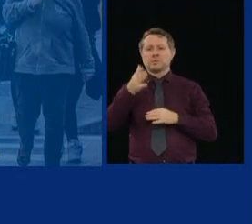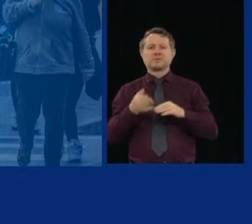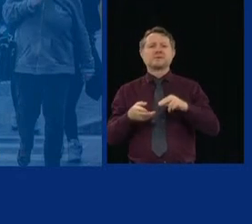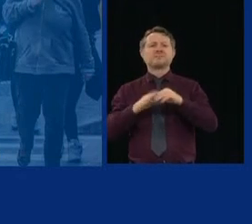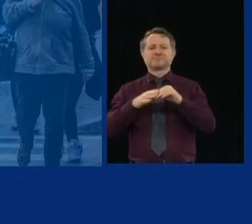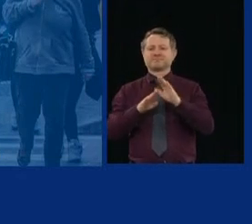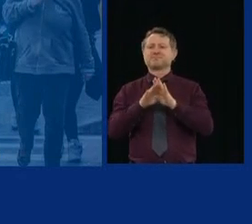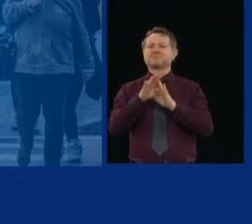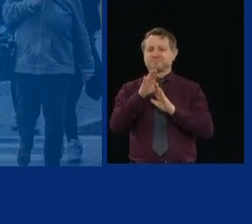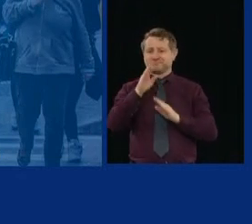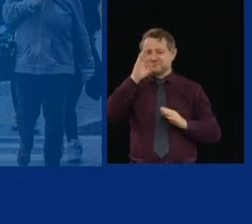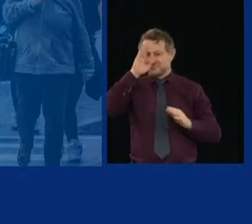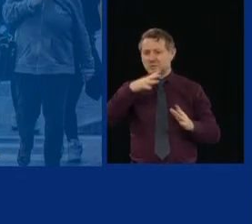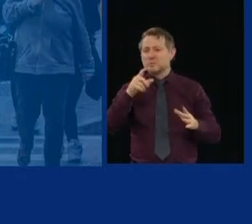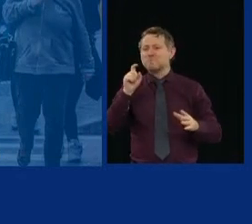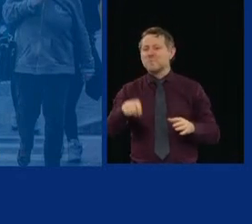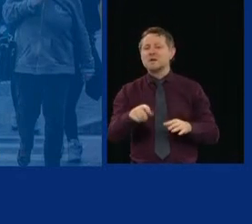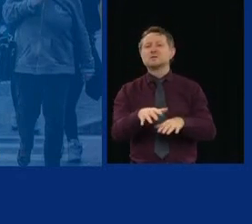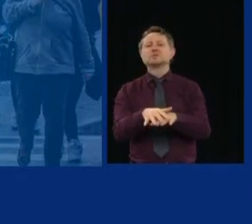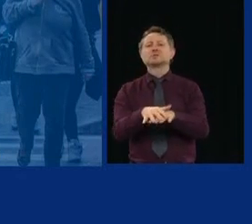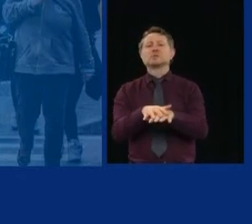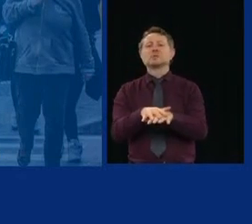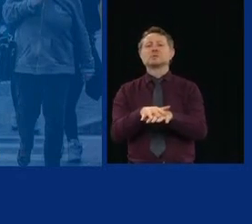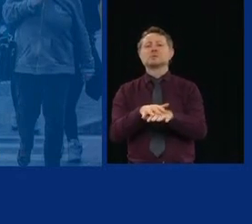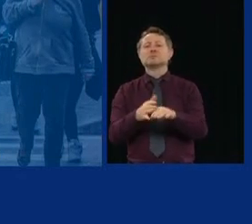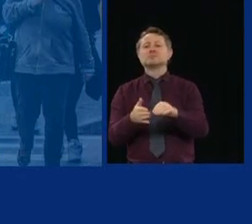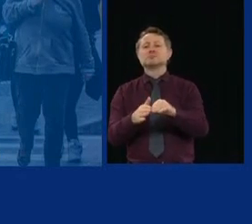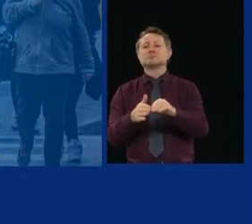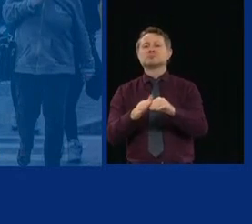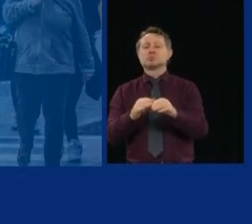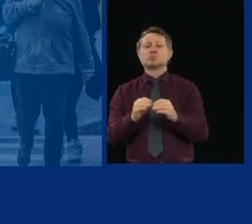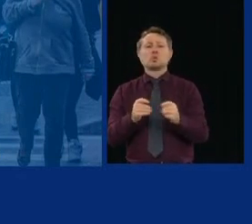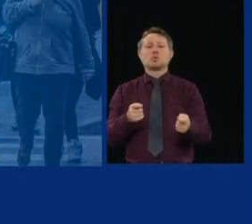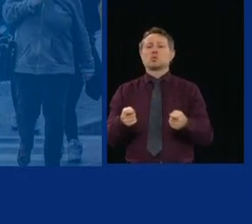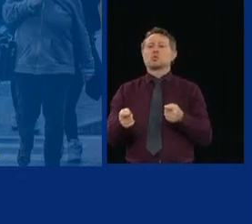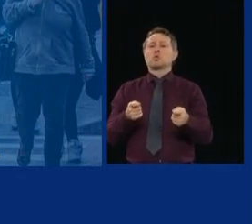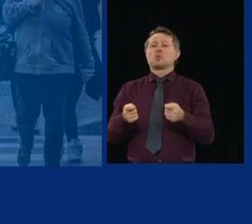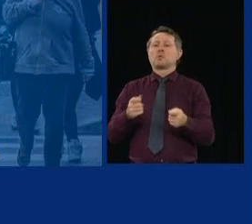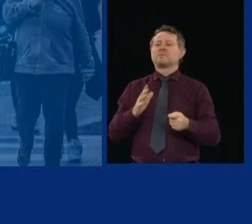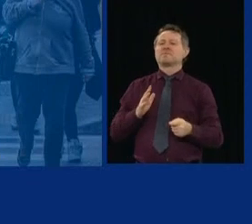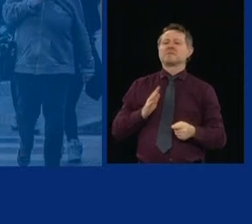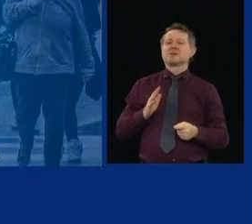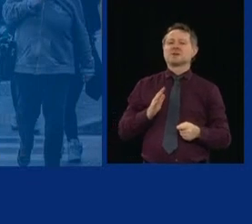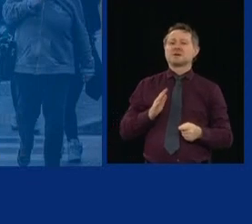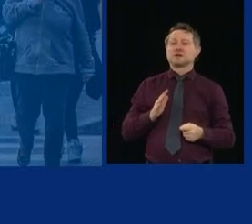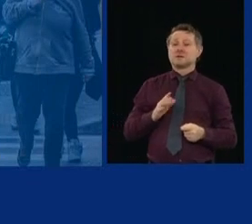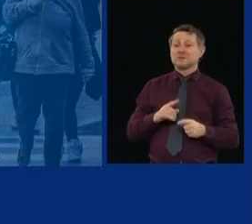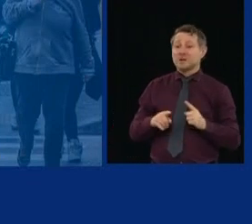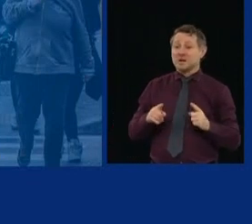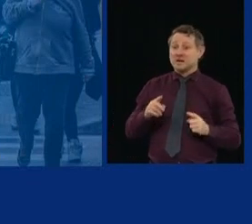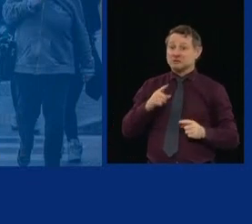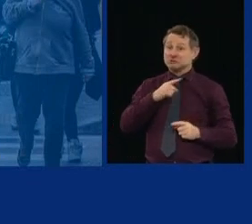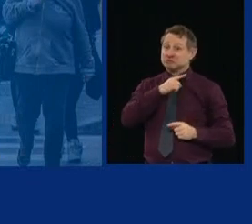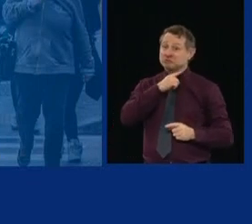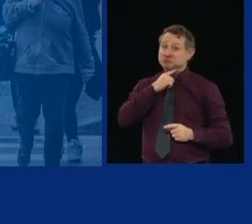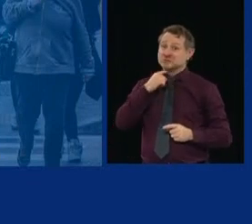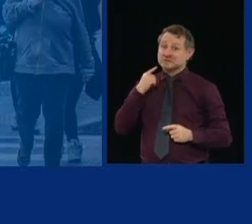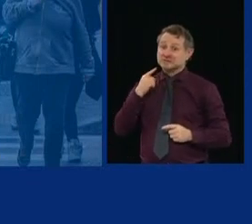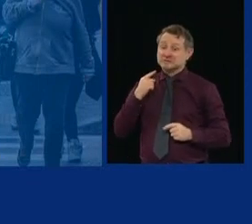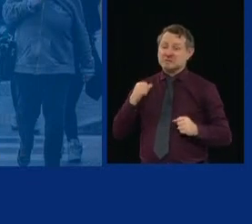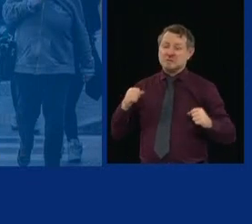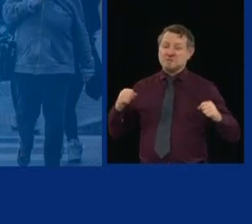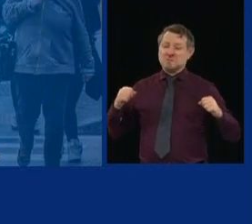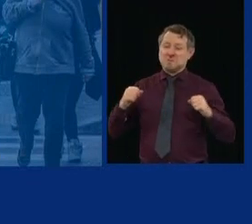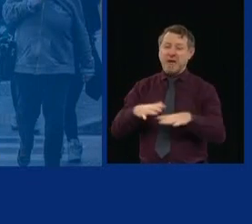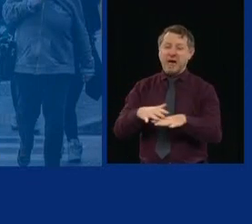at a rate that we can control, right? And the risk is the activity level increases quickly, and then